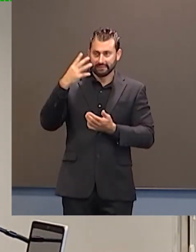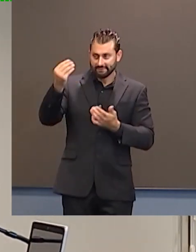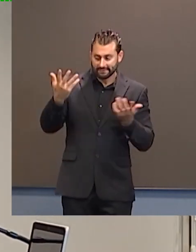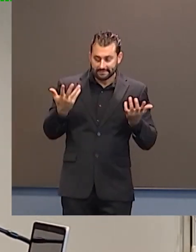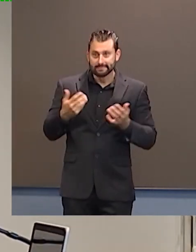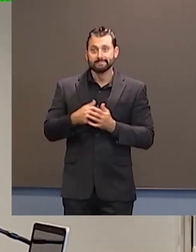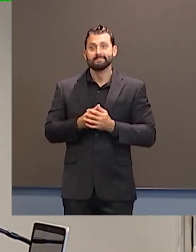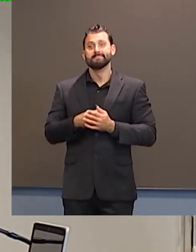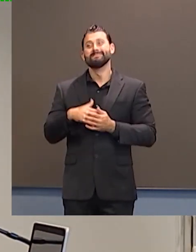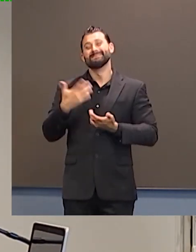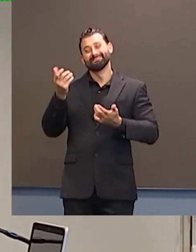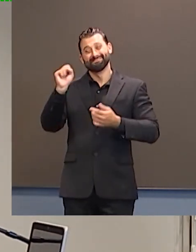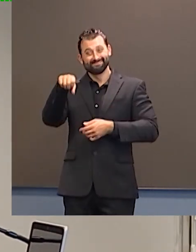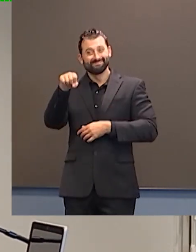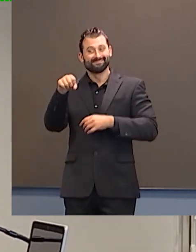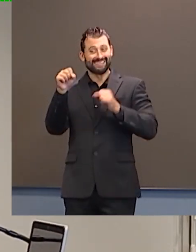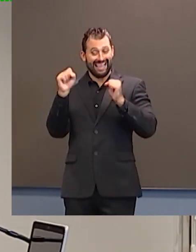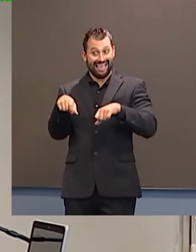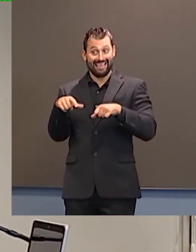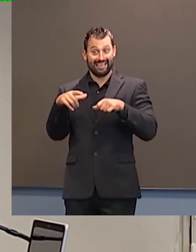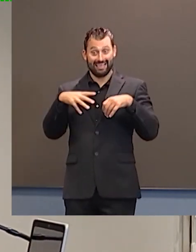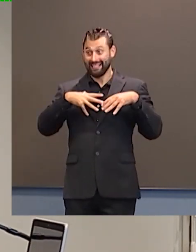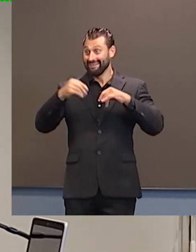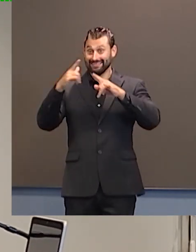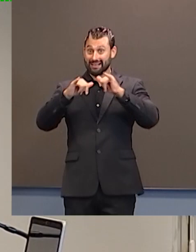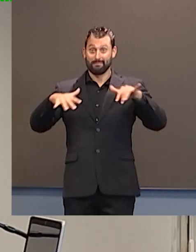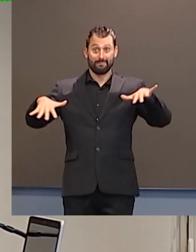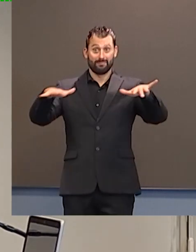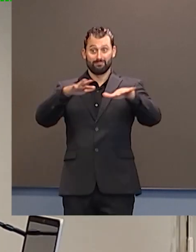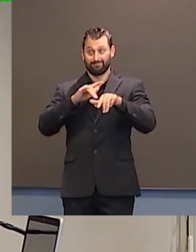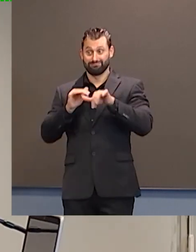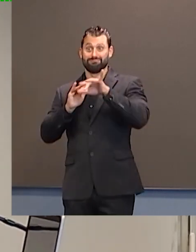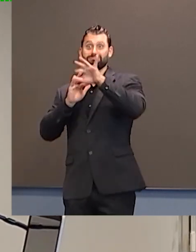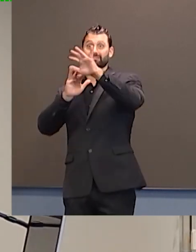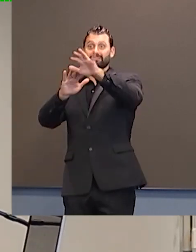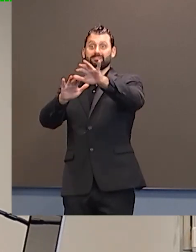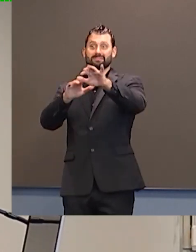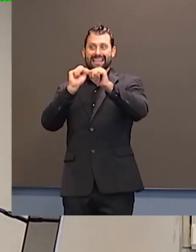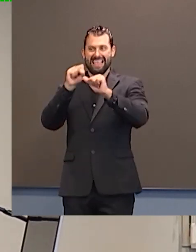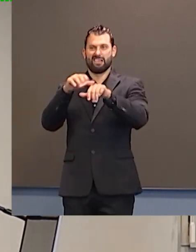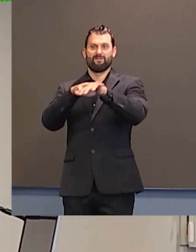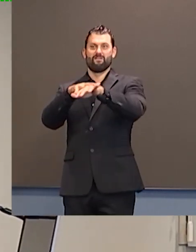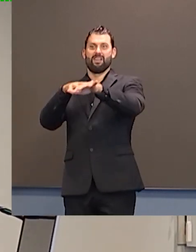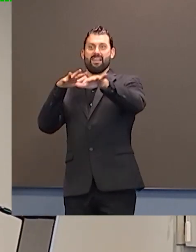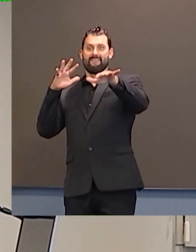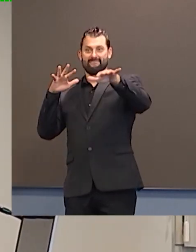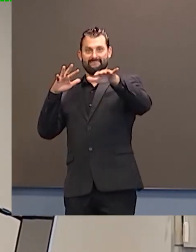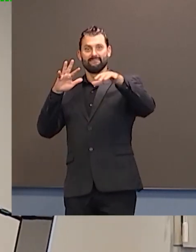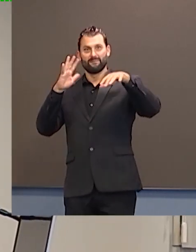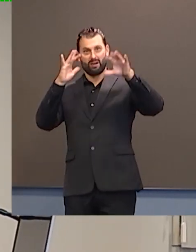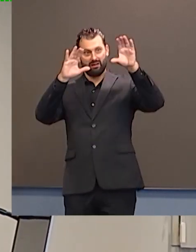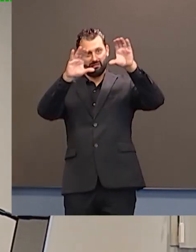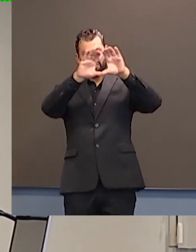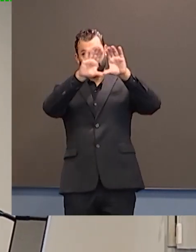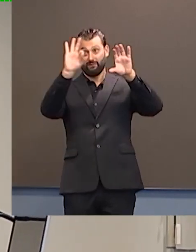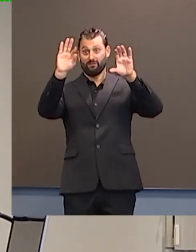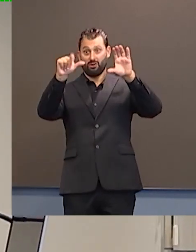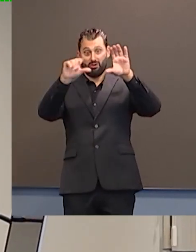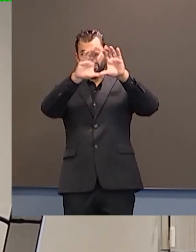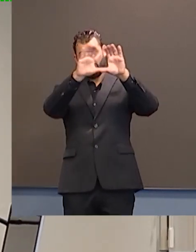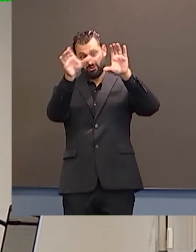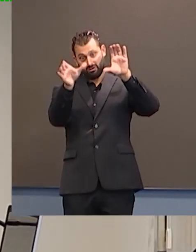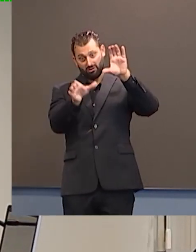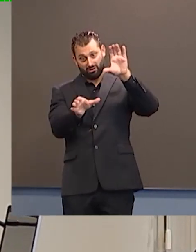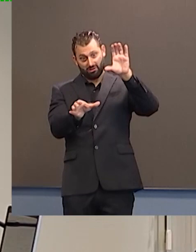storm comes up the west coast of florida there can be many other counties that are evacuating in front of us so what is normally